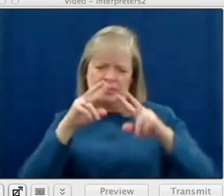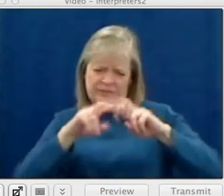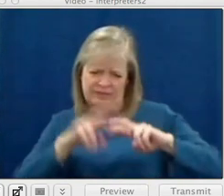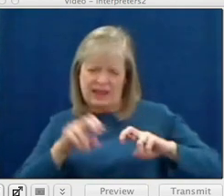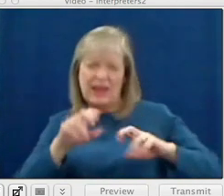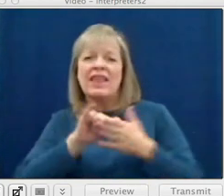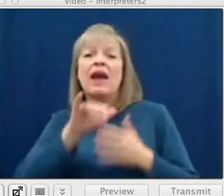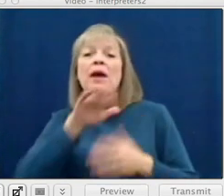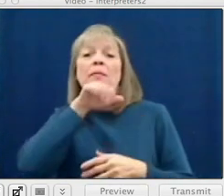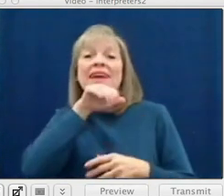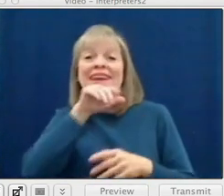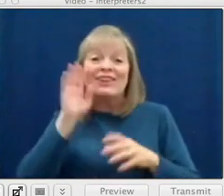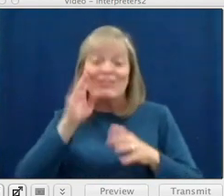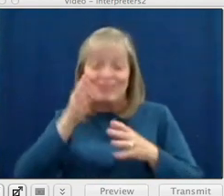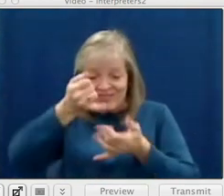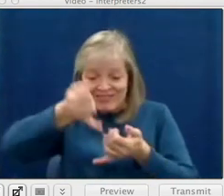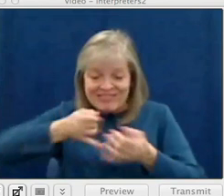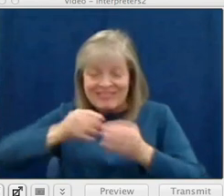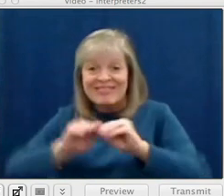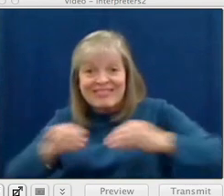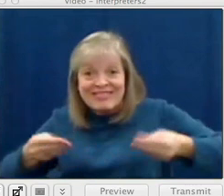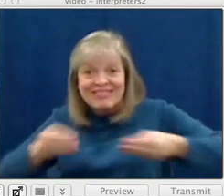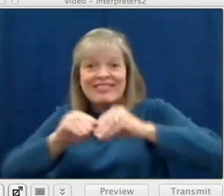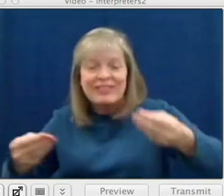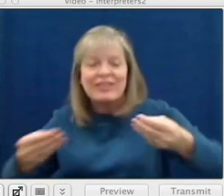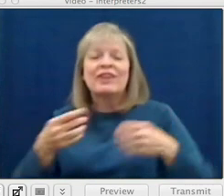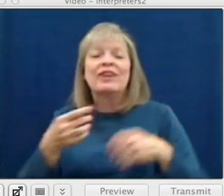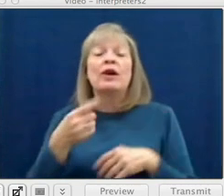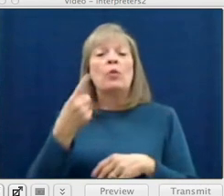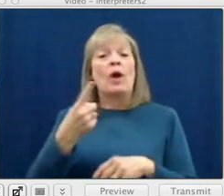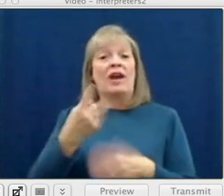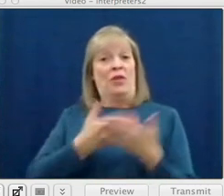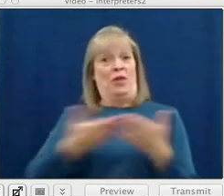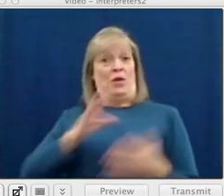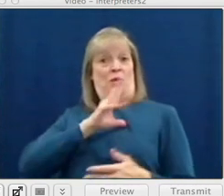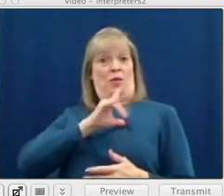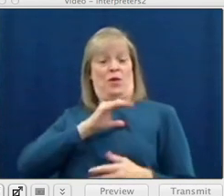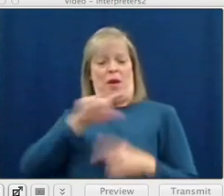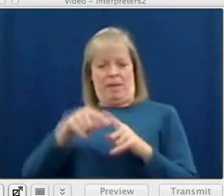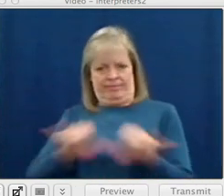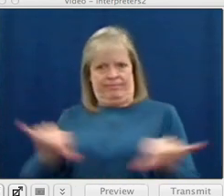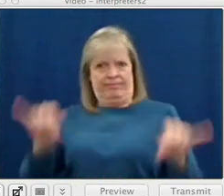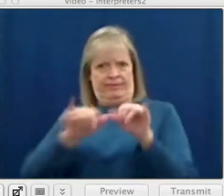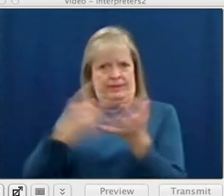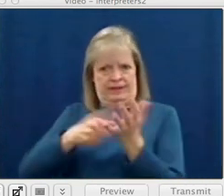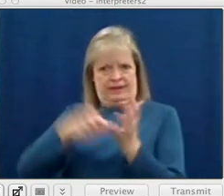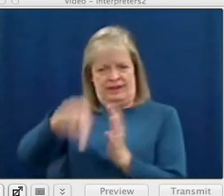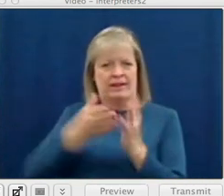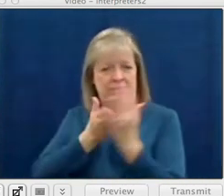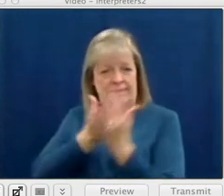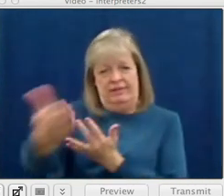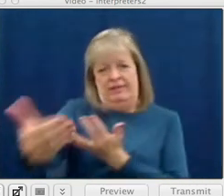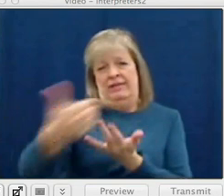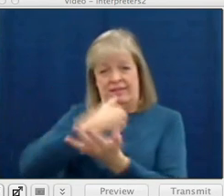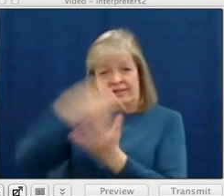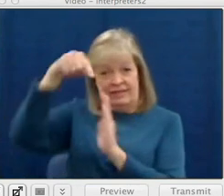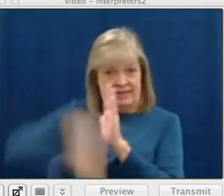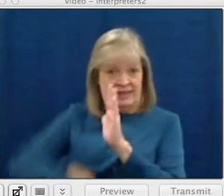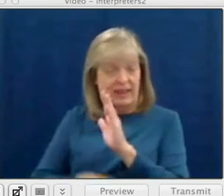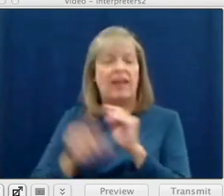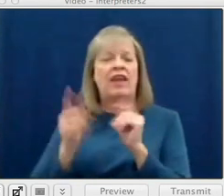one case or one picture analysis is that you really get to know it and understand it, and you come up with really